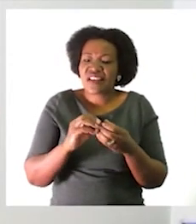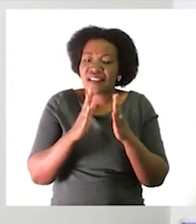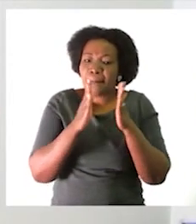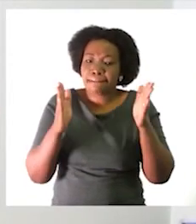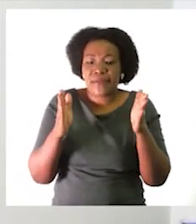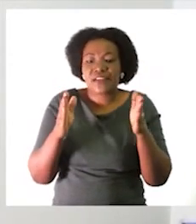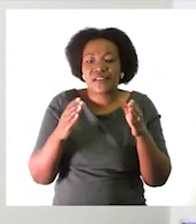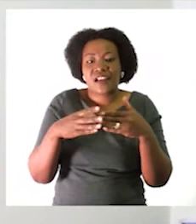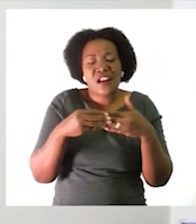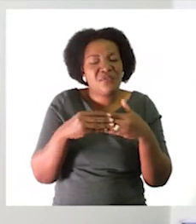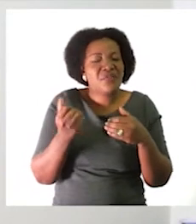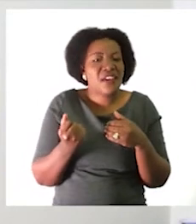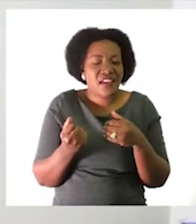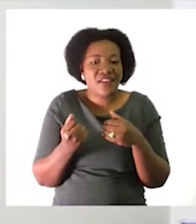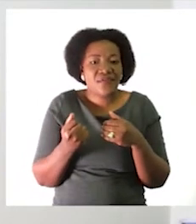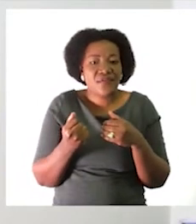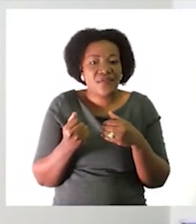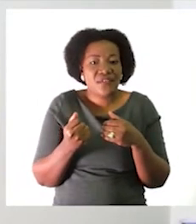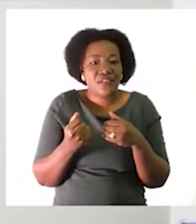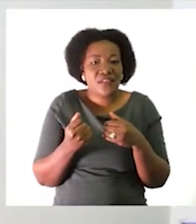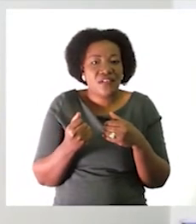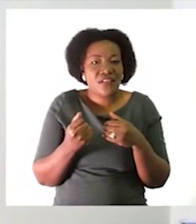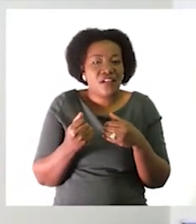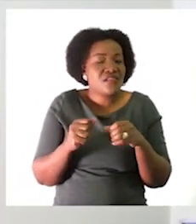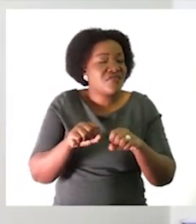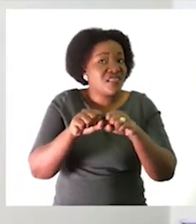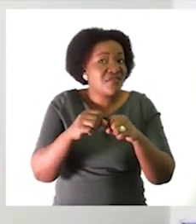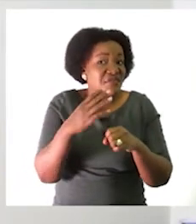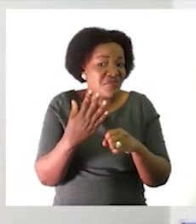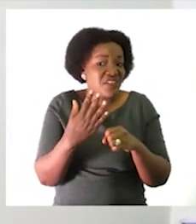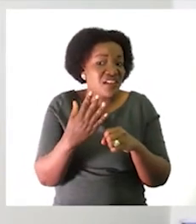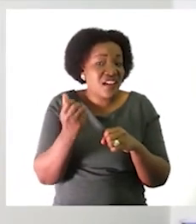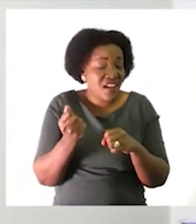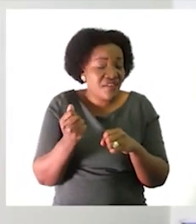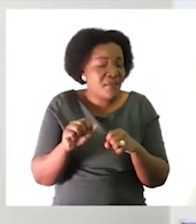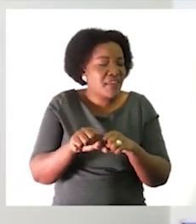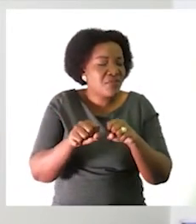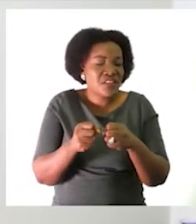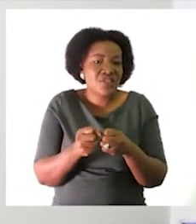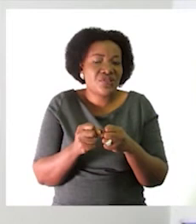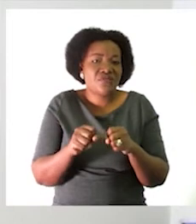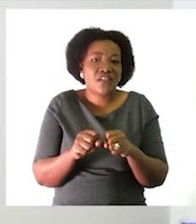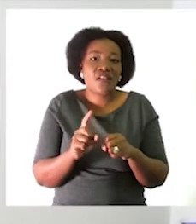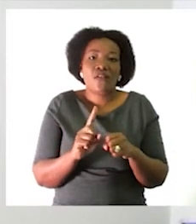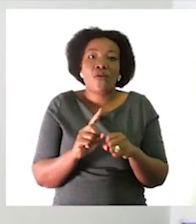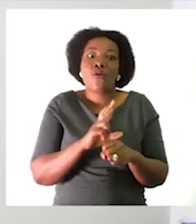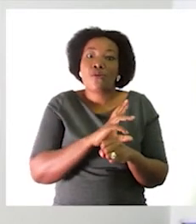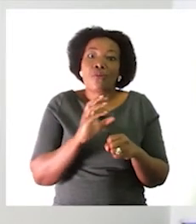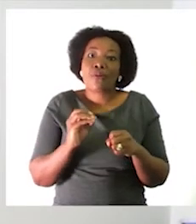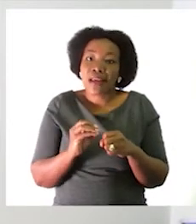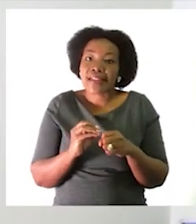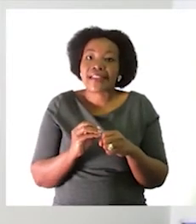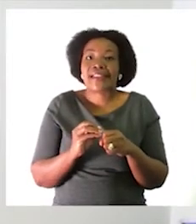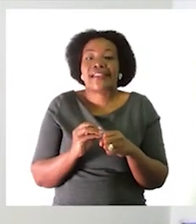note that we have here? It's a 50, but we have to break it up into smaller notes. It's a 20. Very good, Landra.